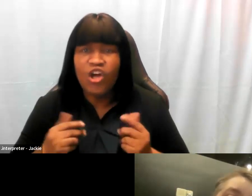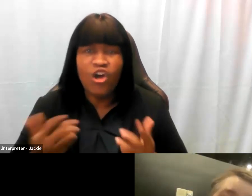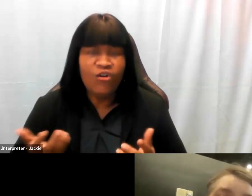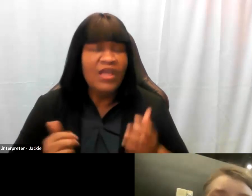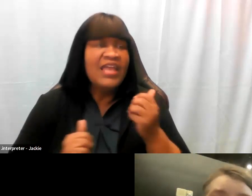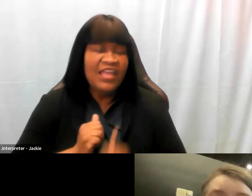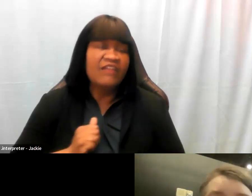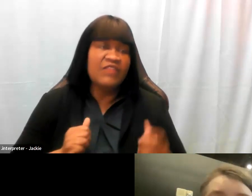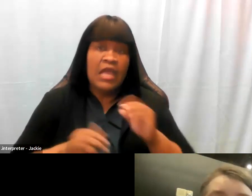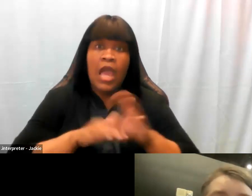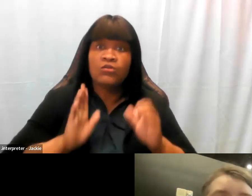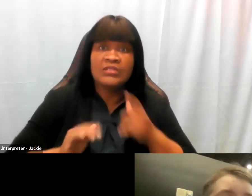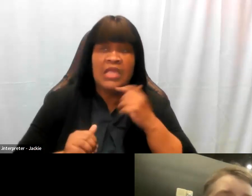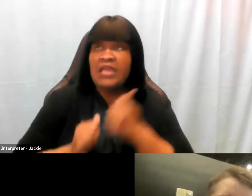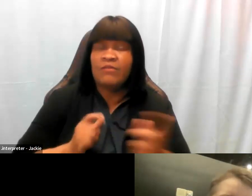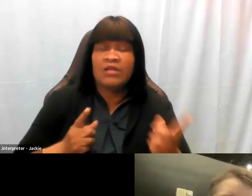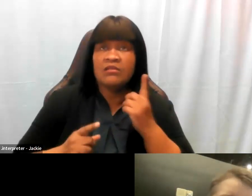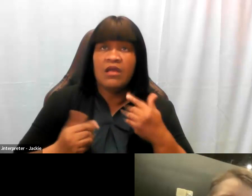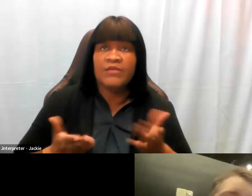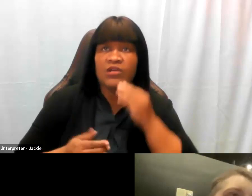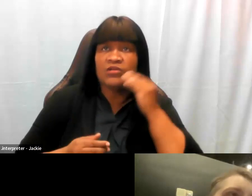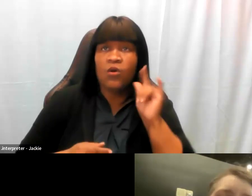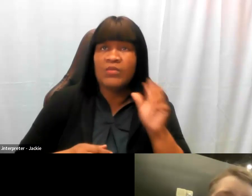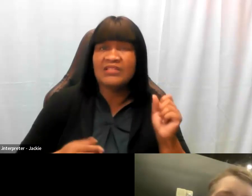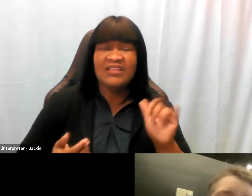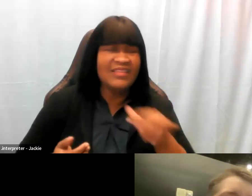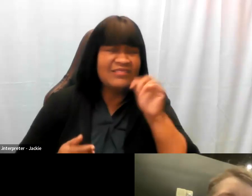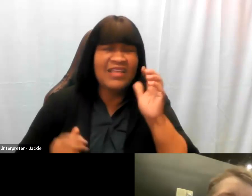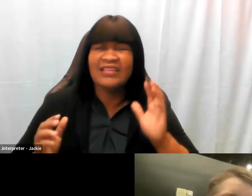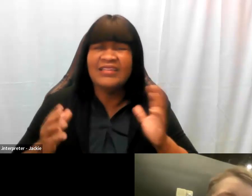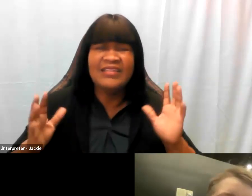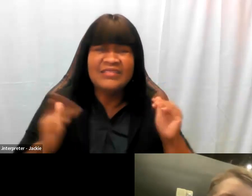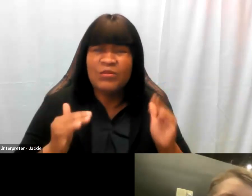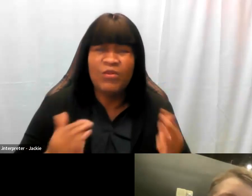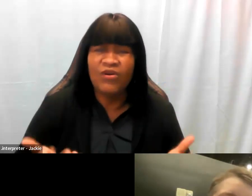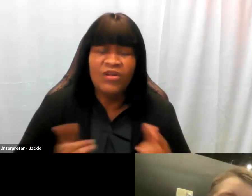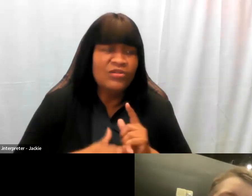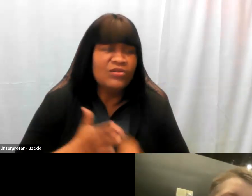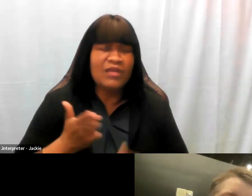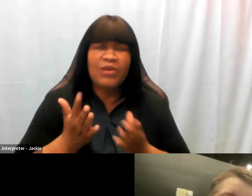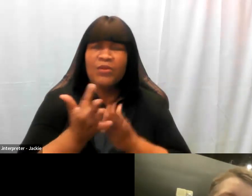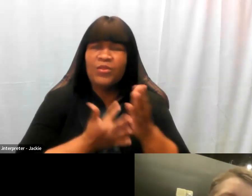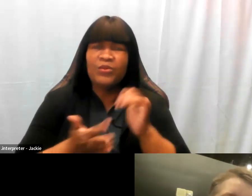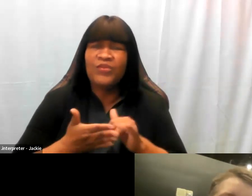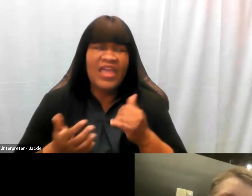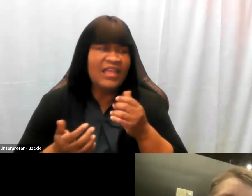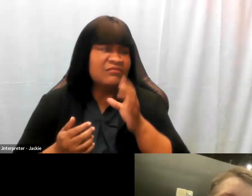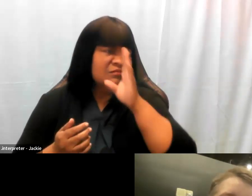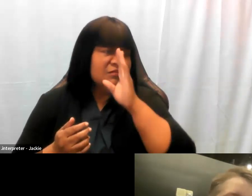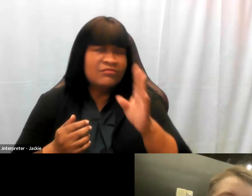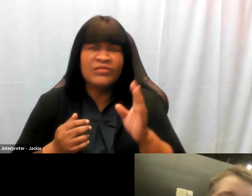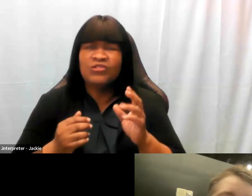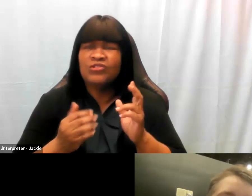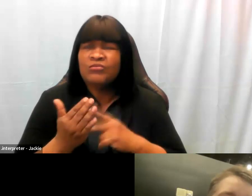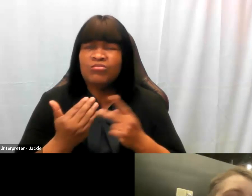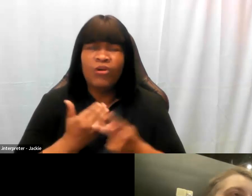in here basically is homeless and leaves homeless, which is not acceptable. You can't put someone through a sobriety program and then leave them